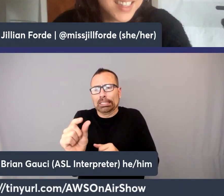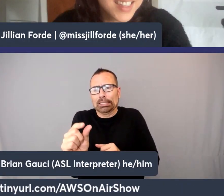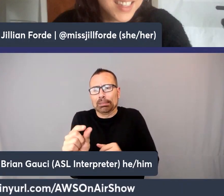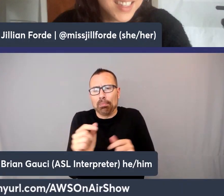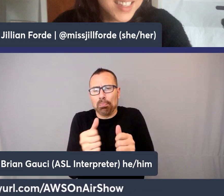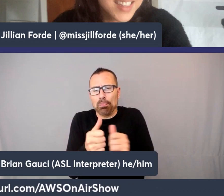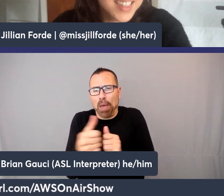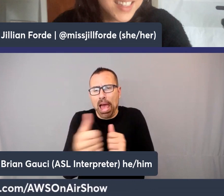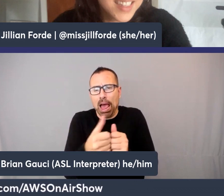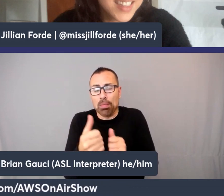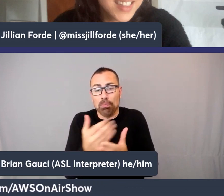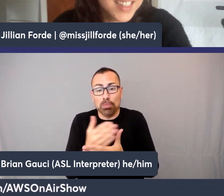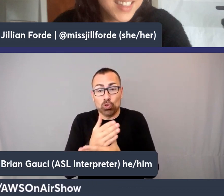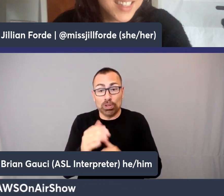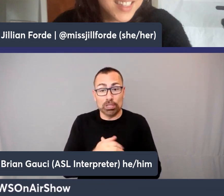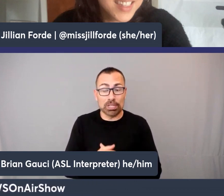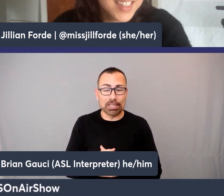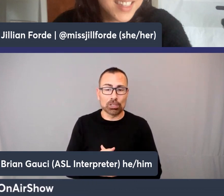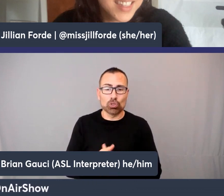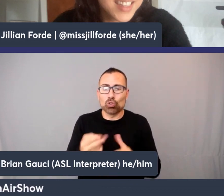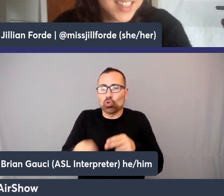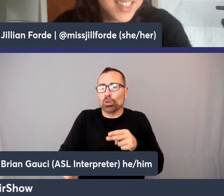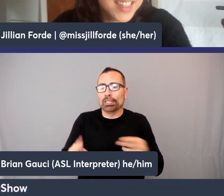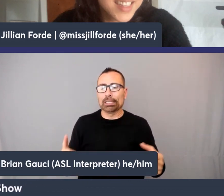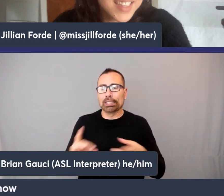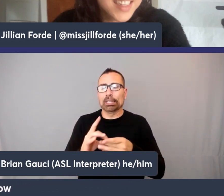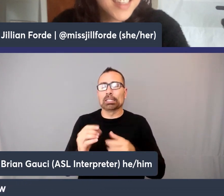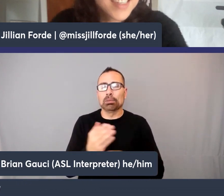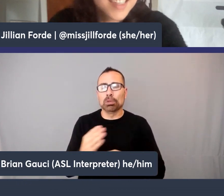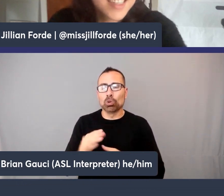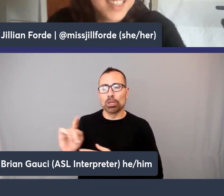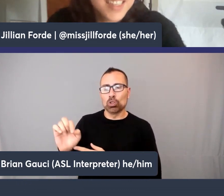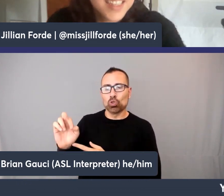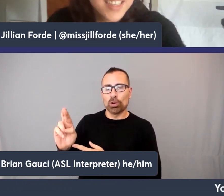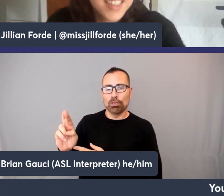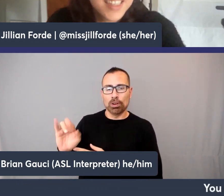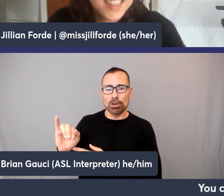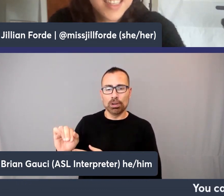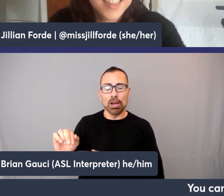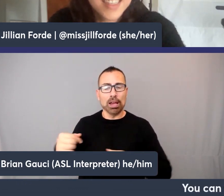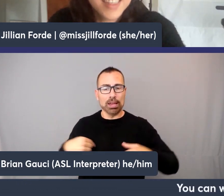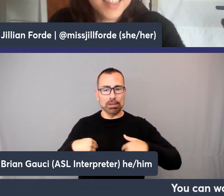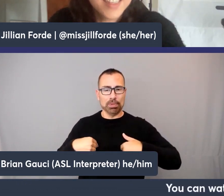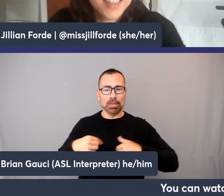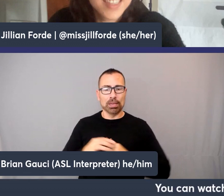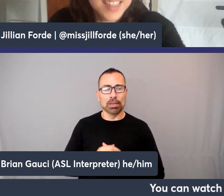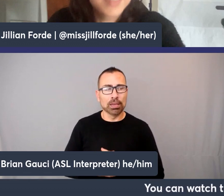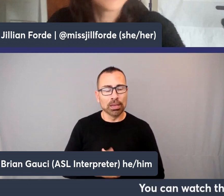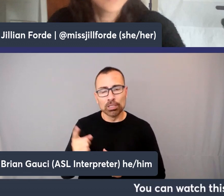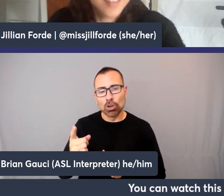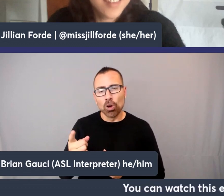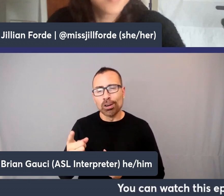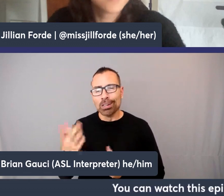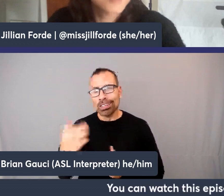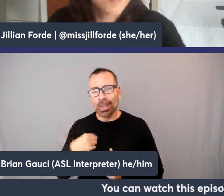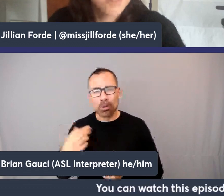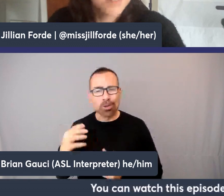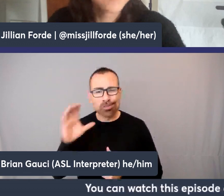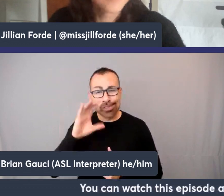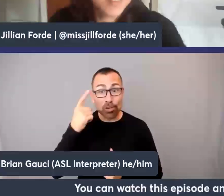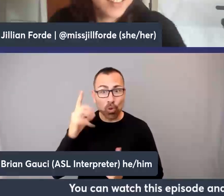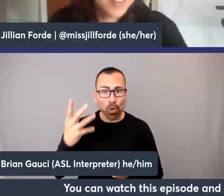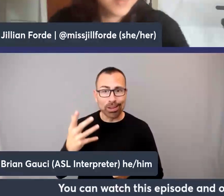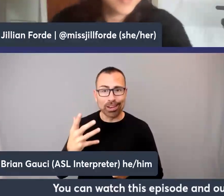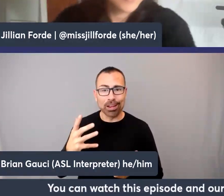I? And they were actually using it for a similar use case, but they were looking for long paths. They were looking for outliers in the opposite direction